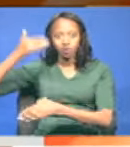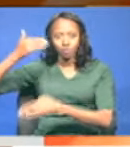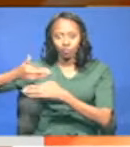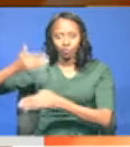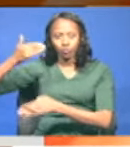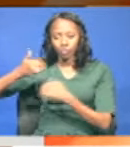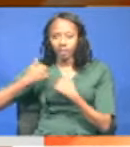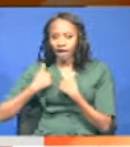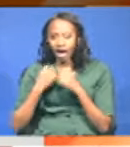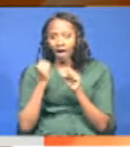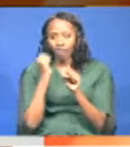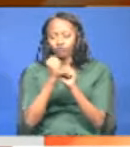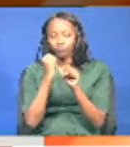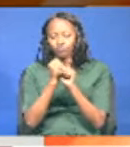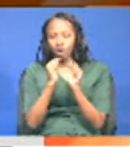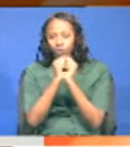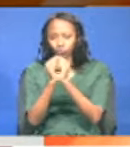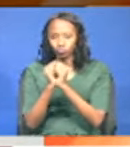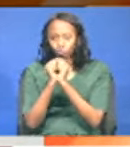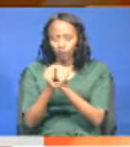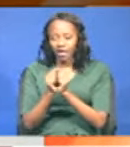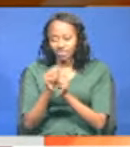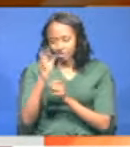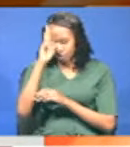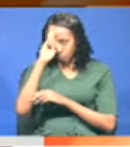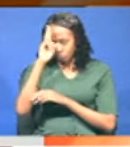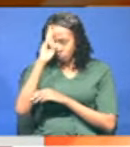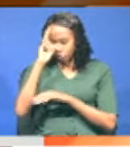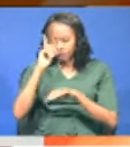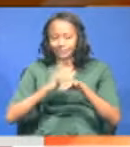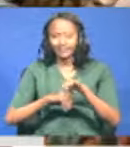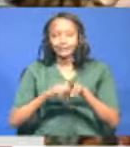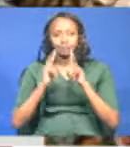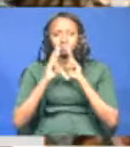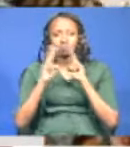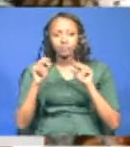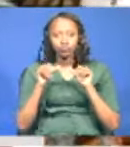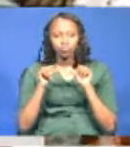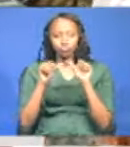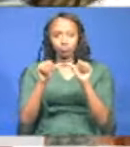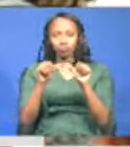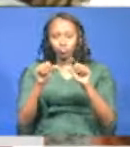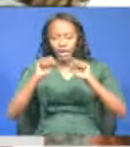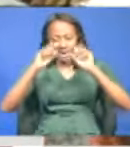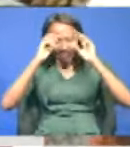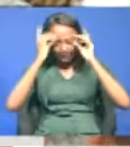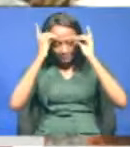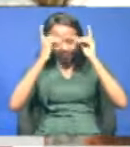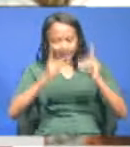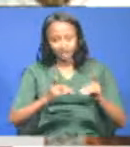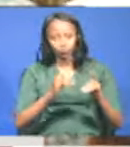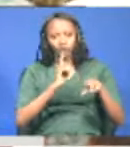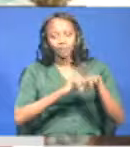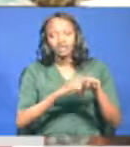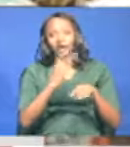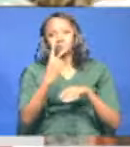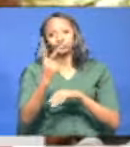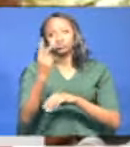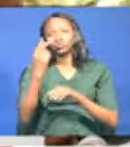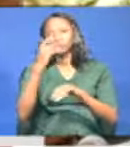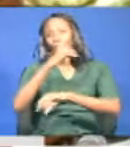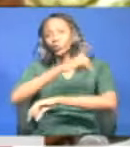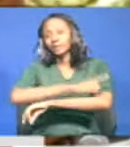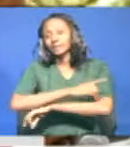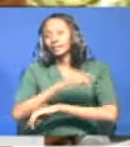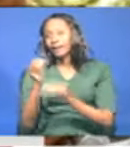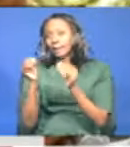security agencies to ensure peace and harmony reigns. The decision was reached after a two-day peace meeting convened by Wajir